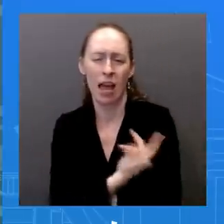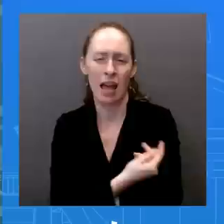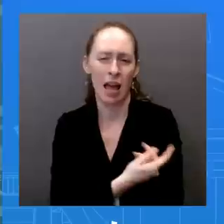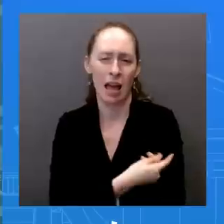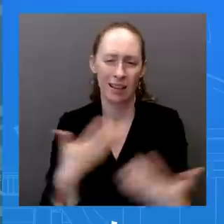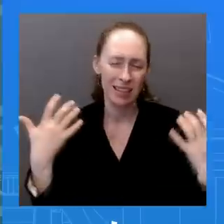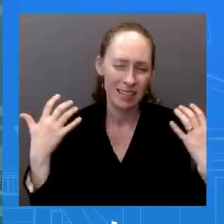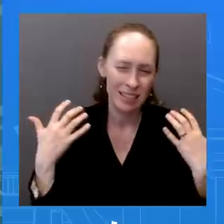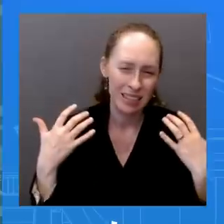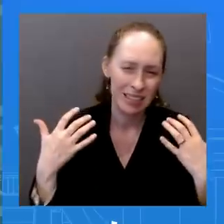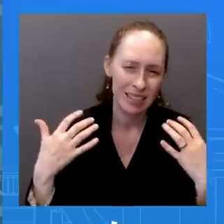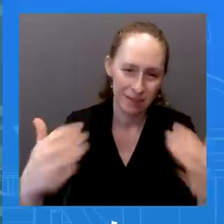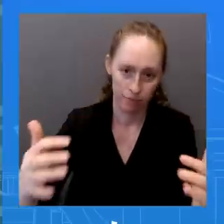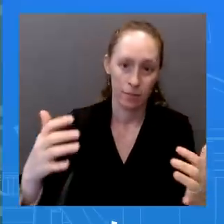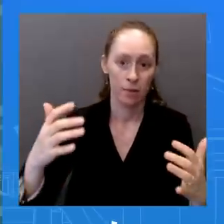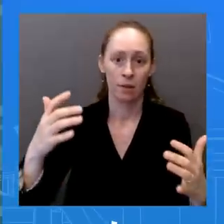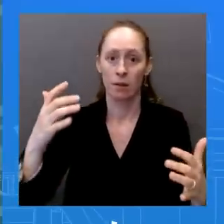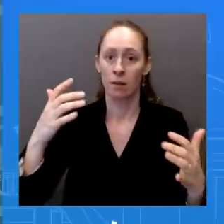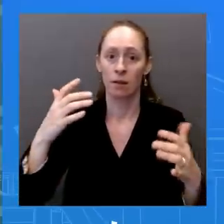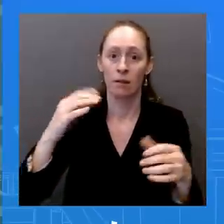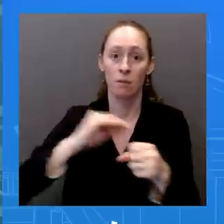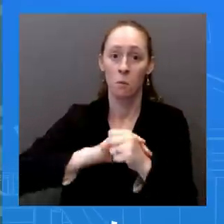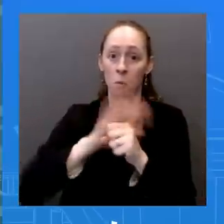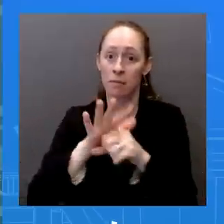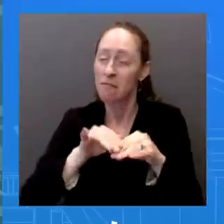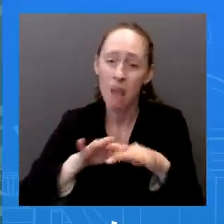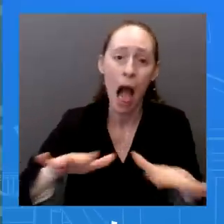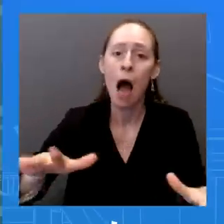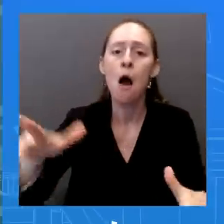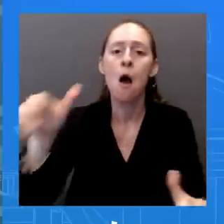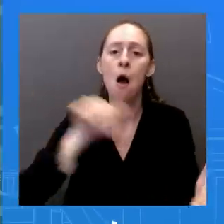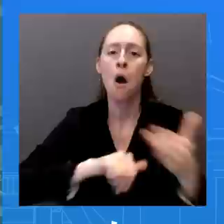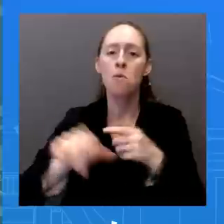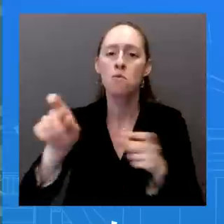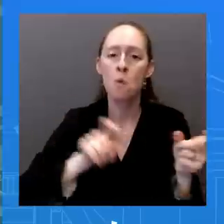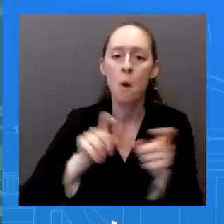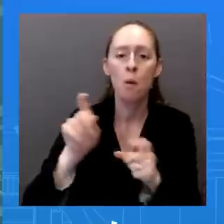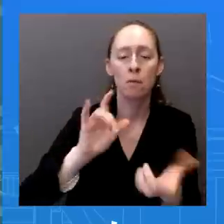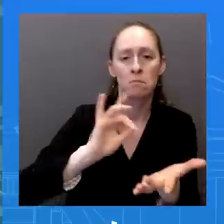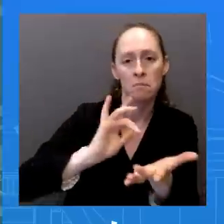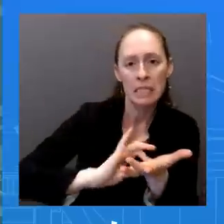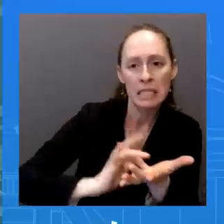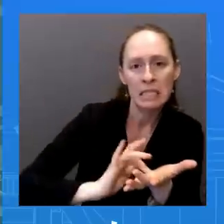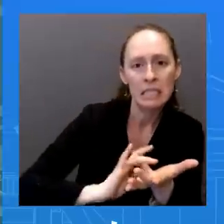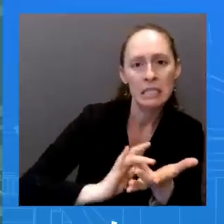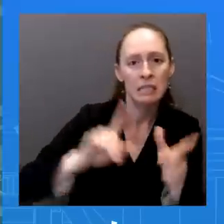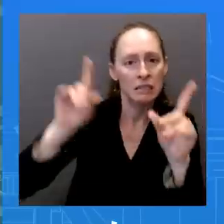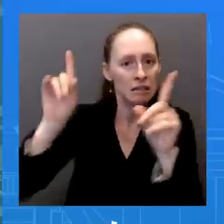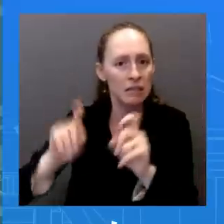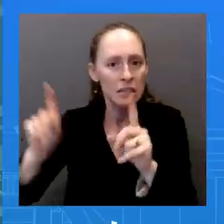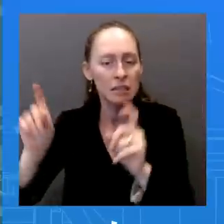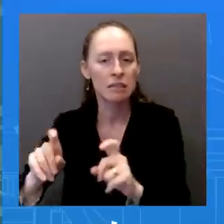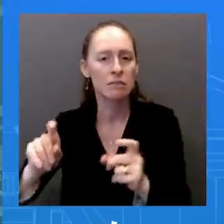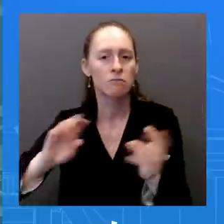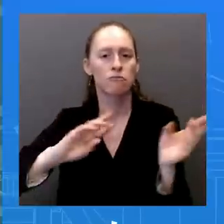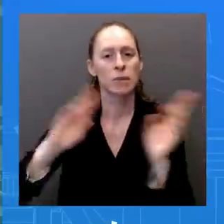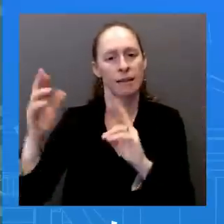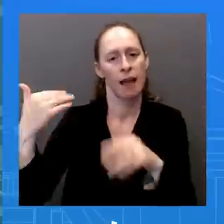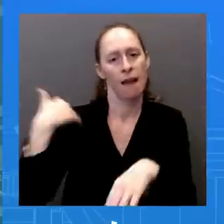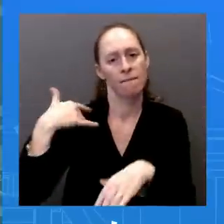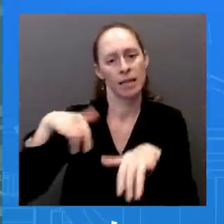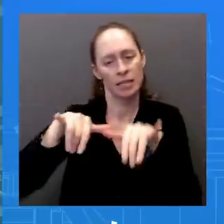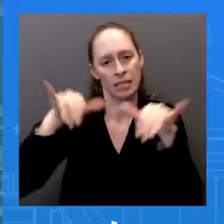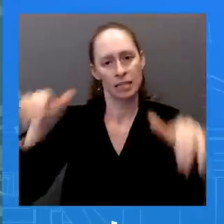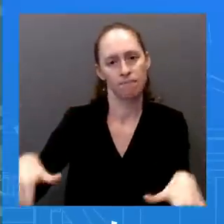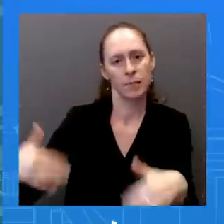There are tests, there are treatments, there are vaccines, as I just laid out. So we know what works. We know the tools that are out there to fight COVID. And